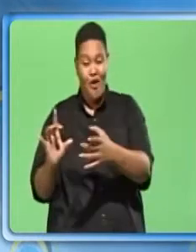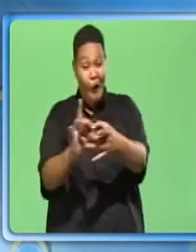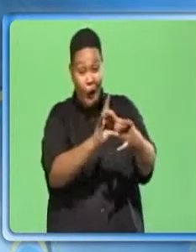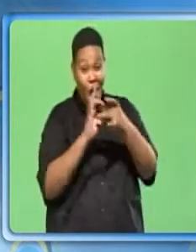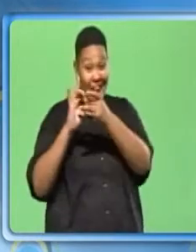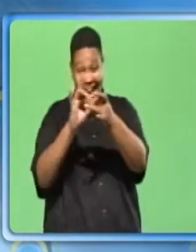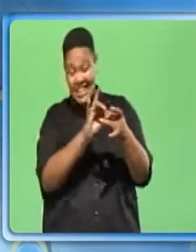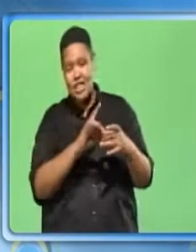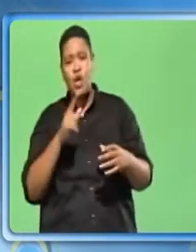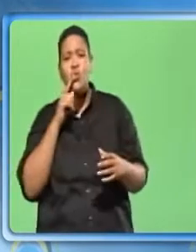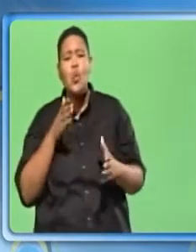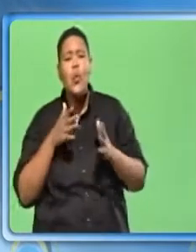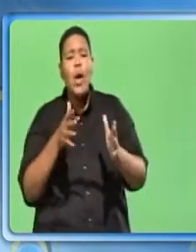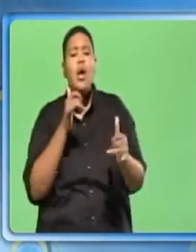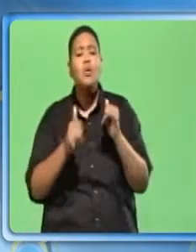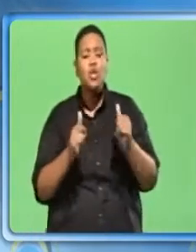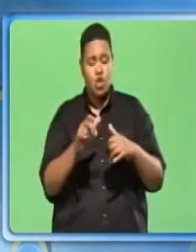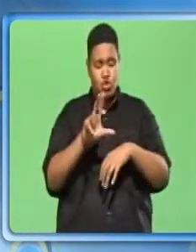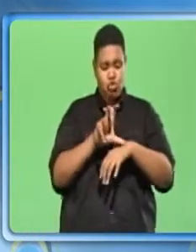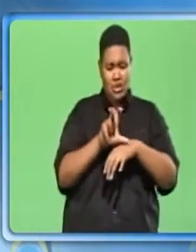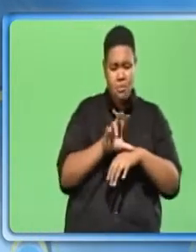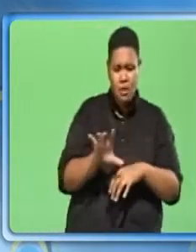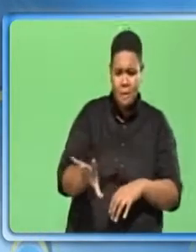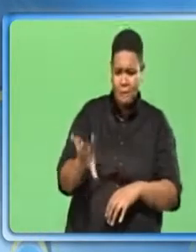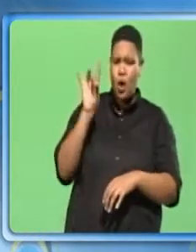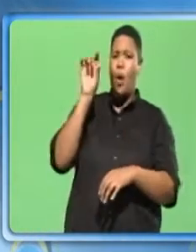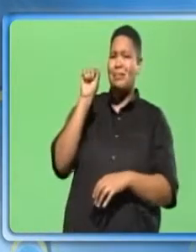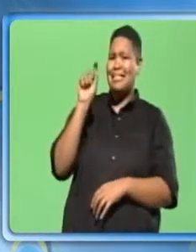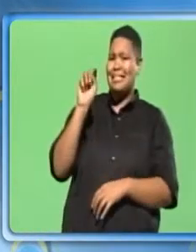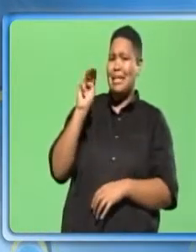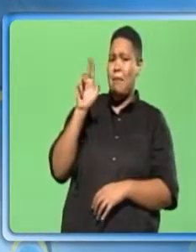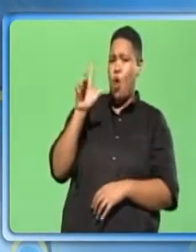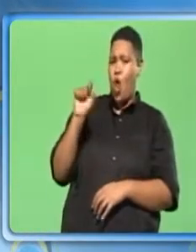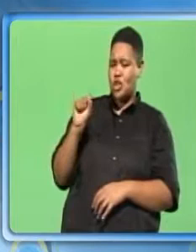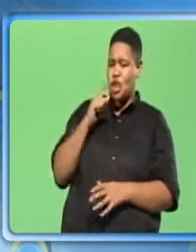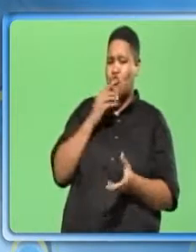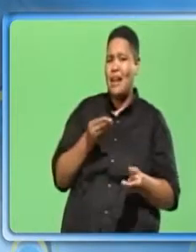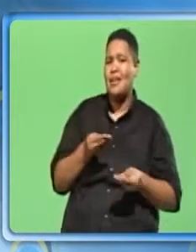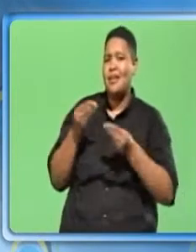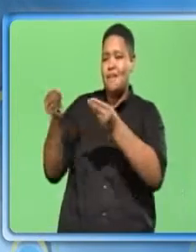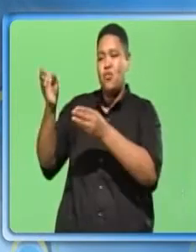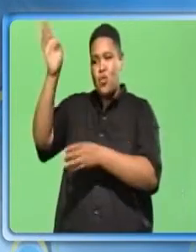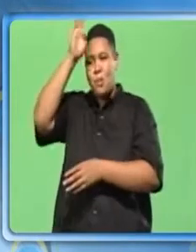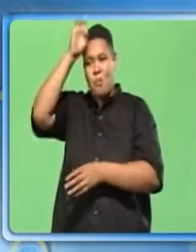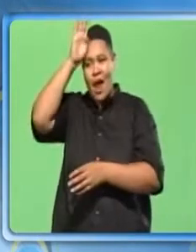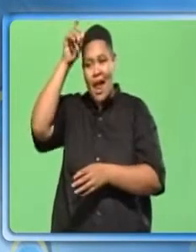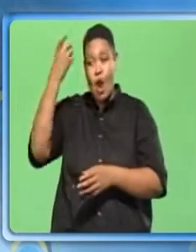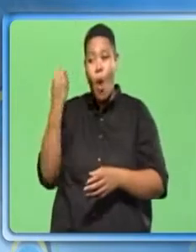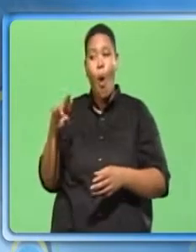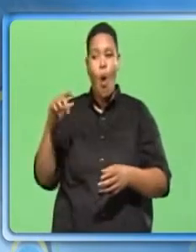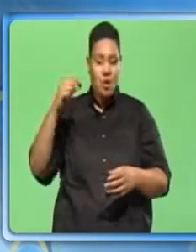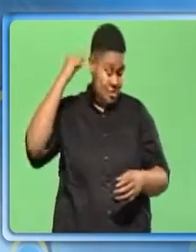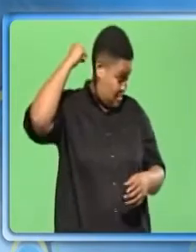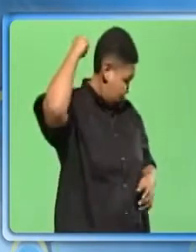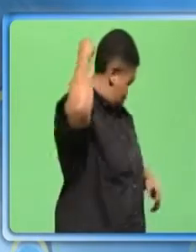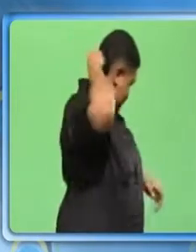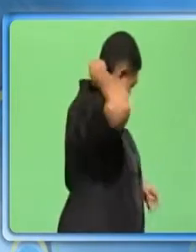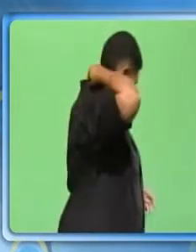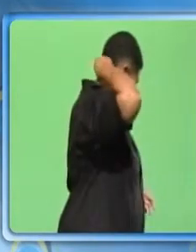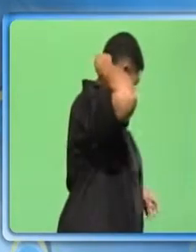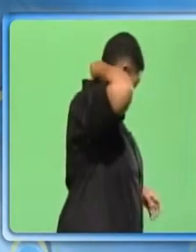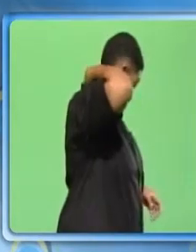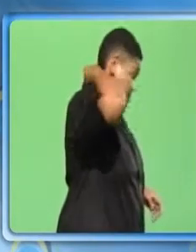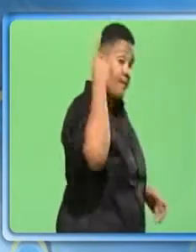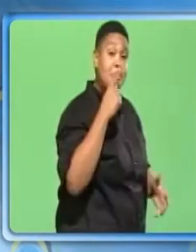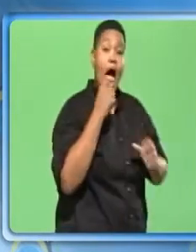Coordination is the way in which receptors pick up stimuli and pass them onto the brain or spinal cord and cause